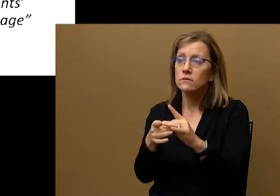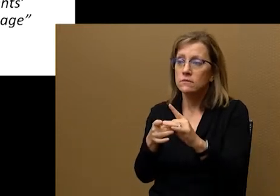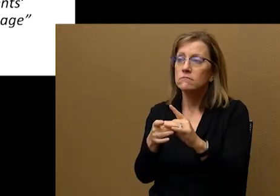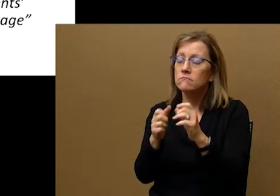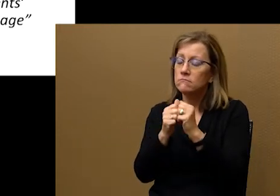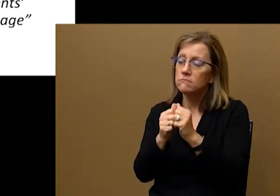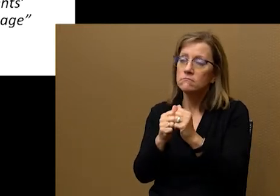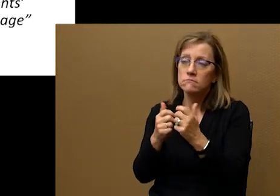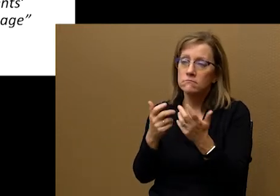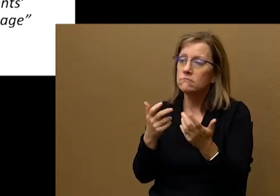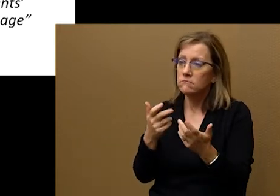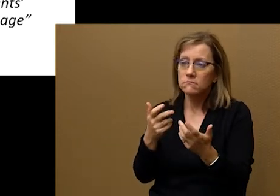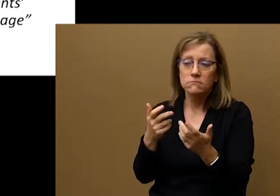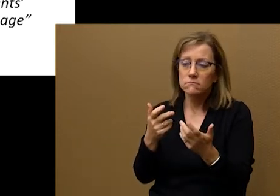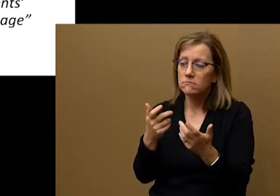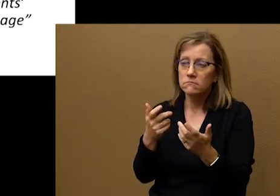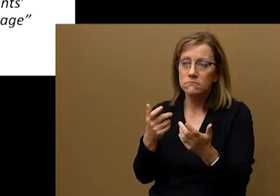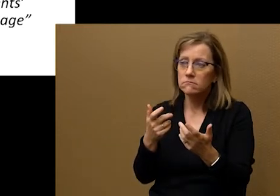powerfully correlated.